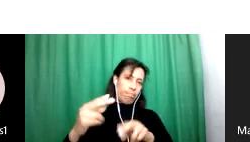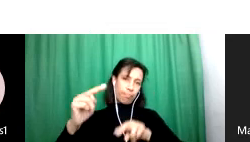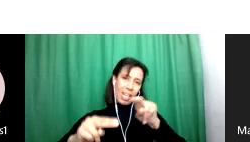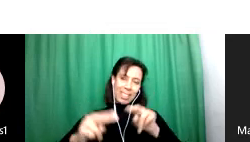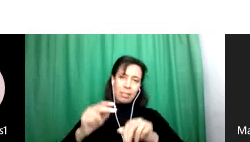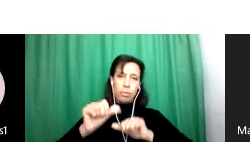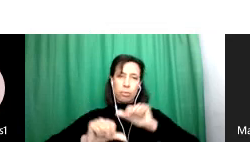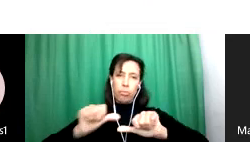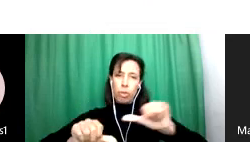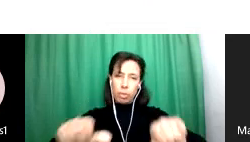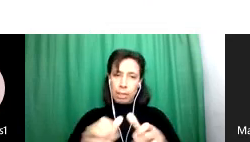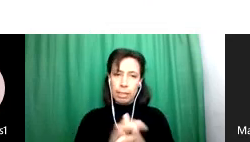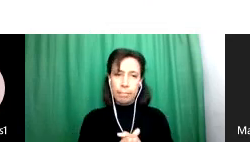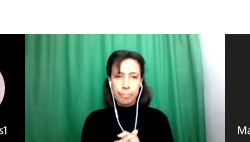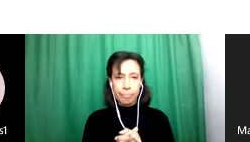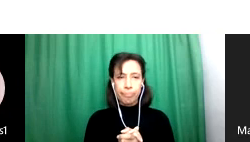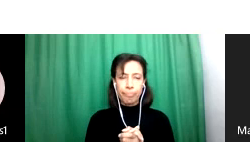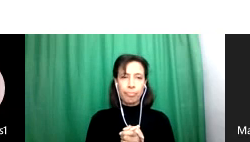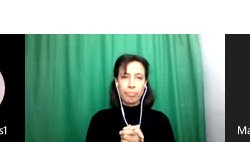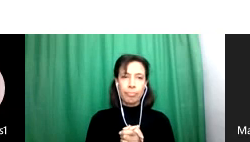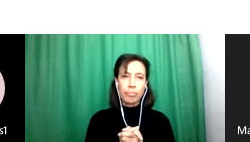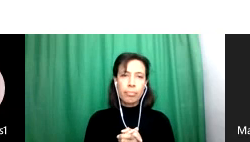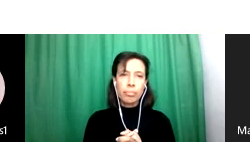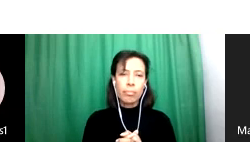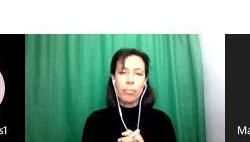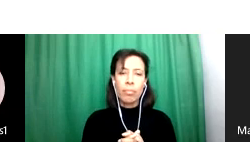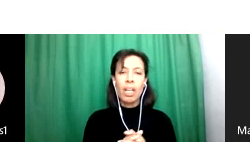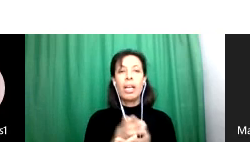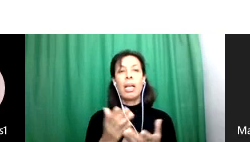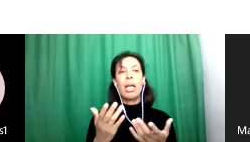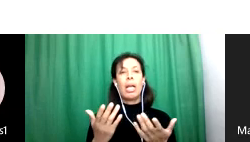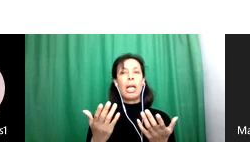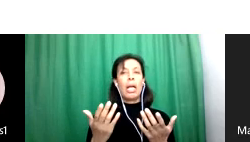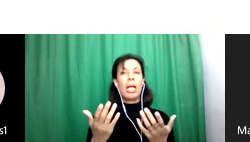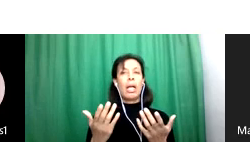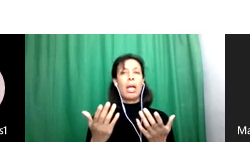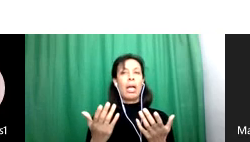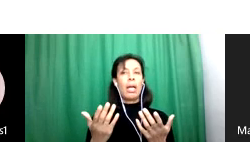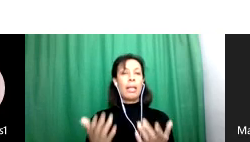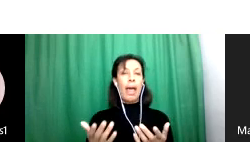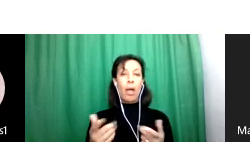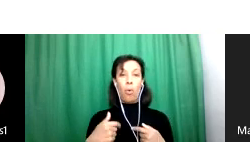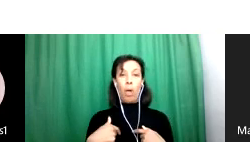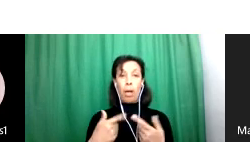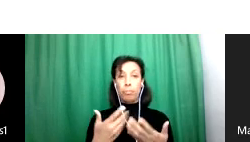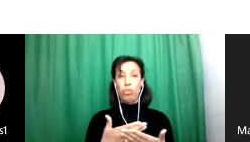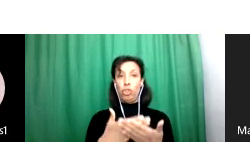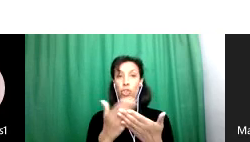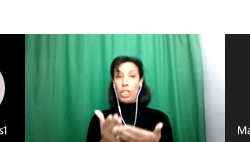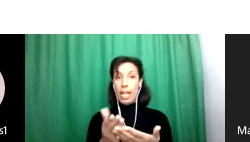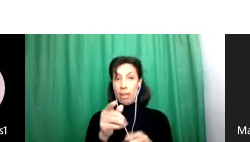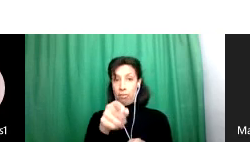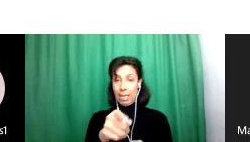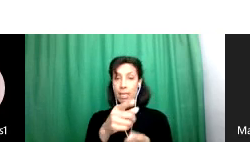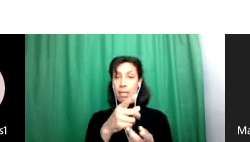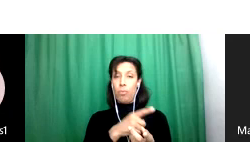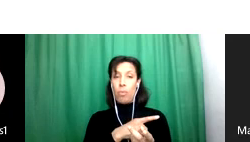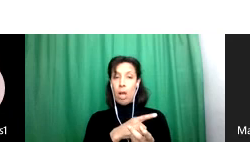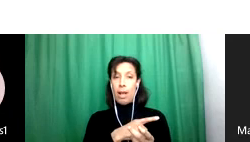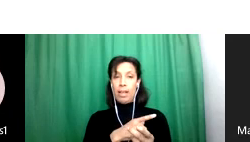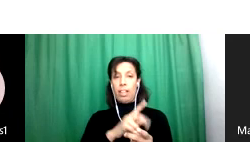Now, sharing this example with you has two functions. One of them is